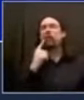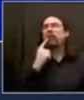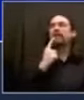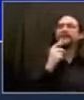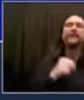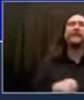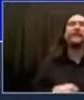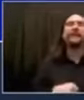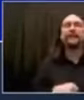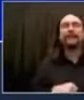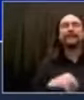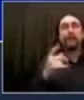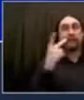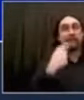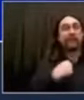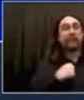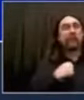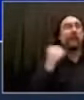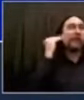Vaccination.